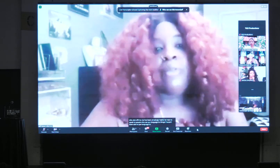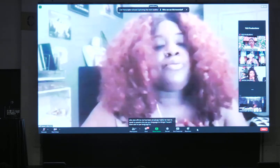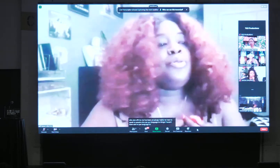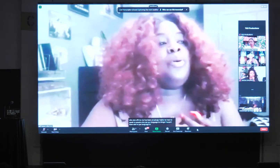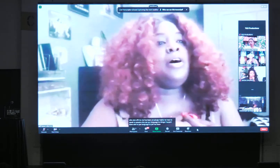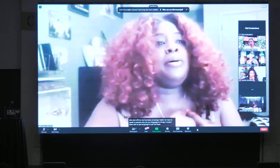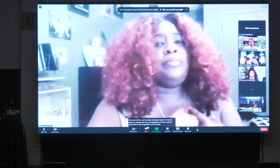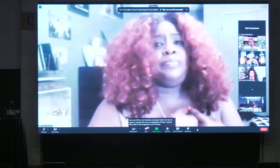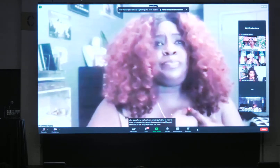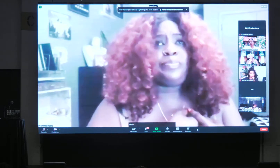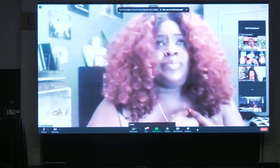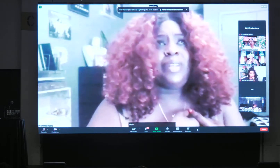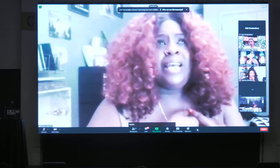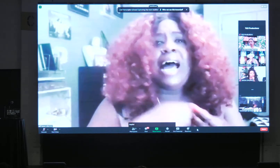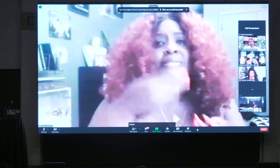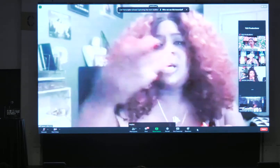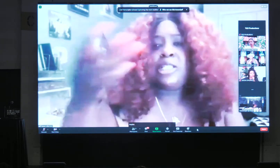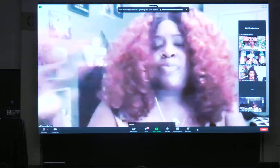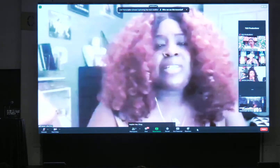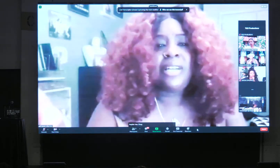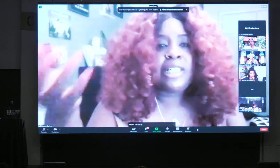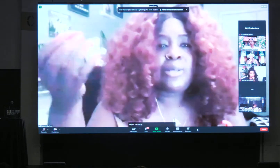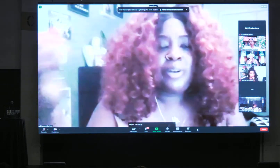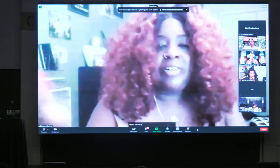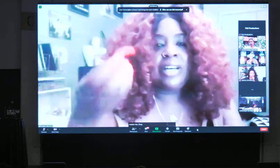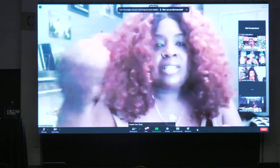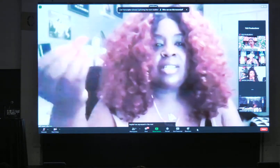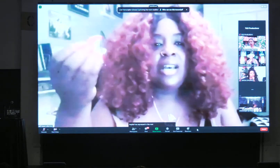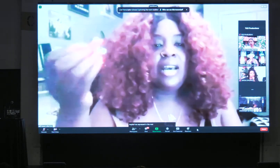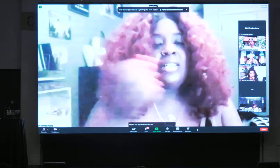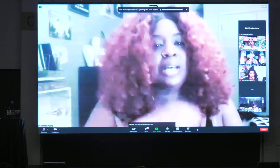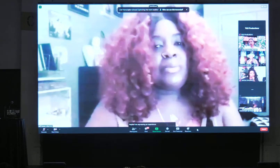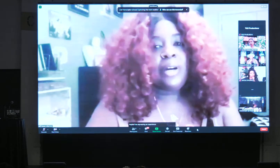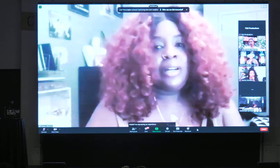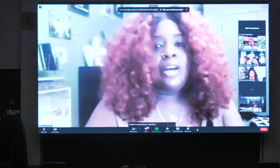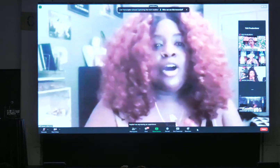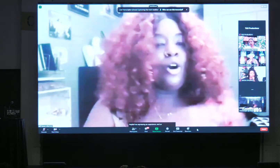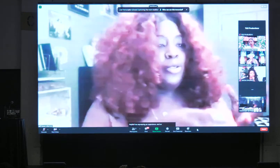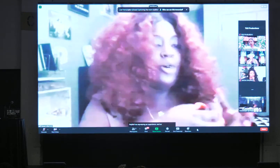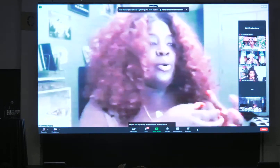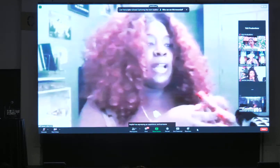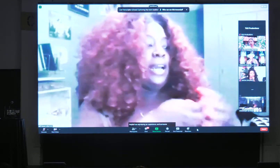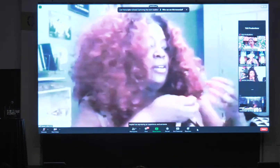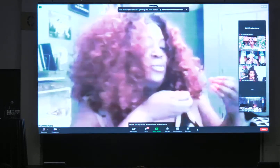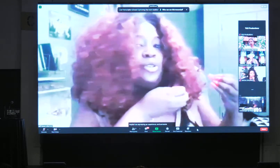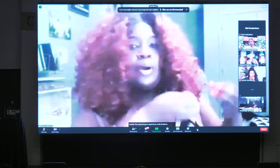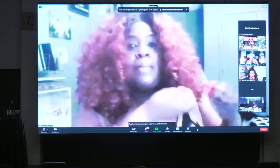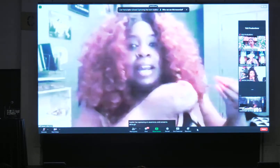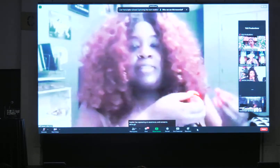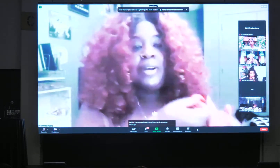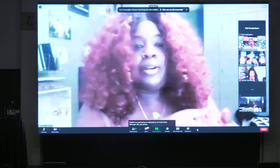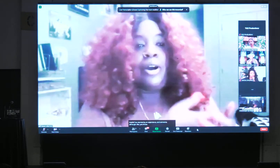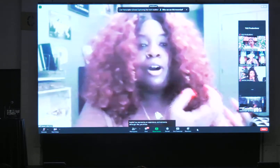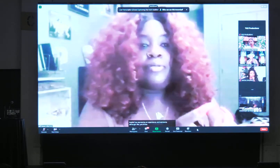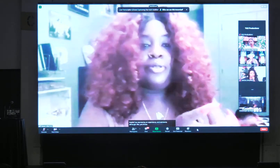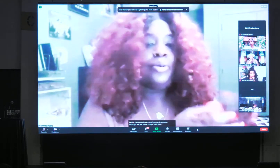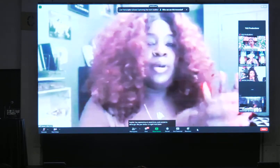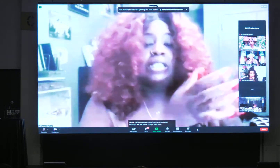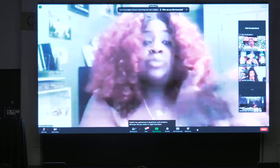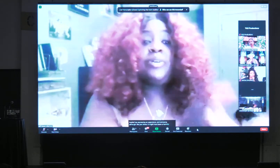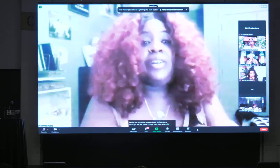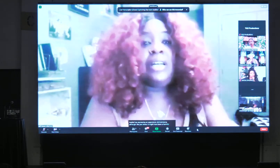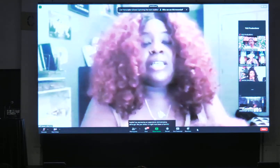been helpful. Has expressing an experience and someone, although like, you know, it might have been a